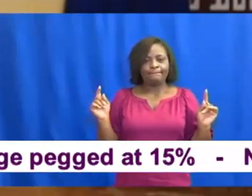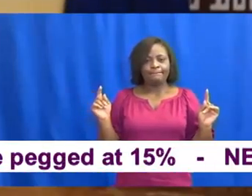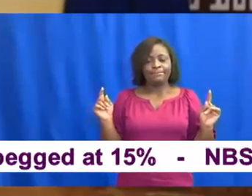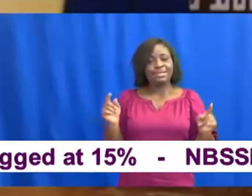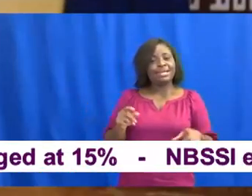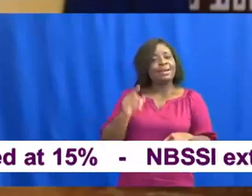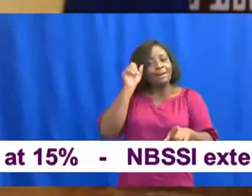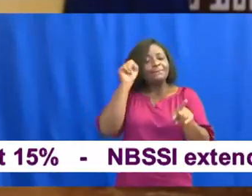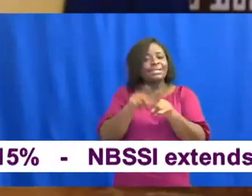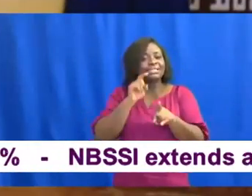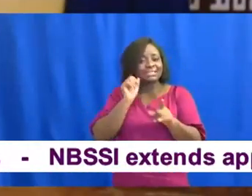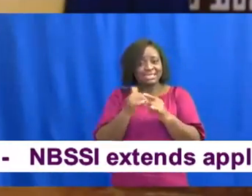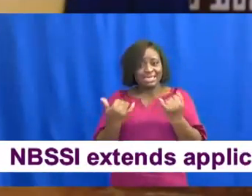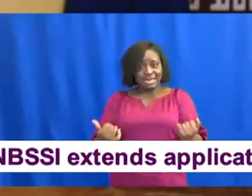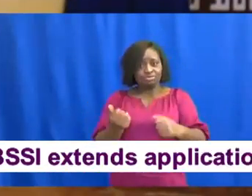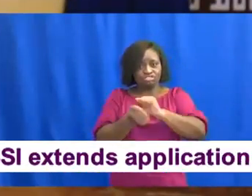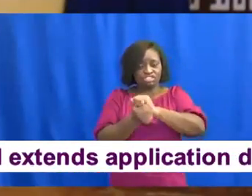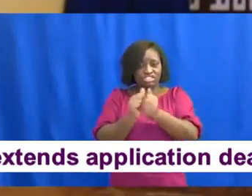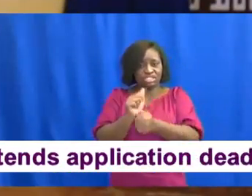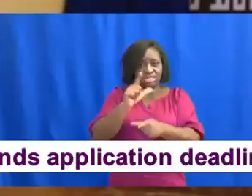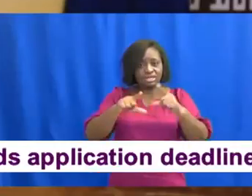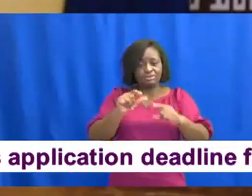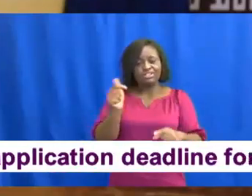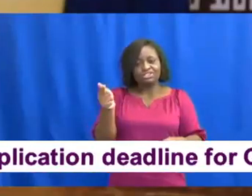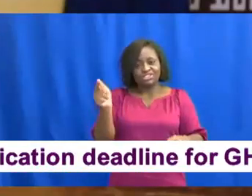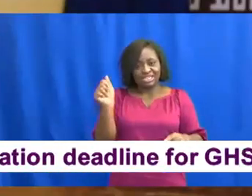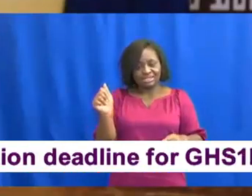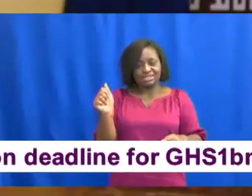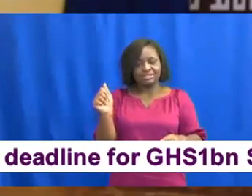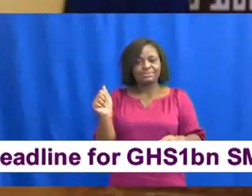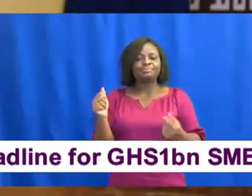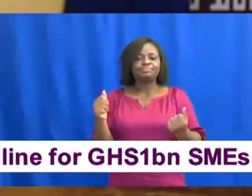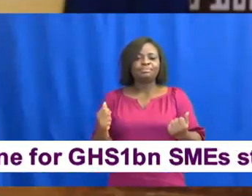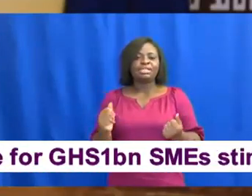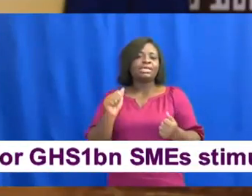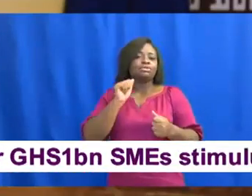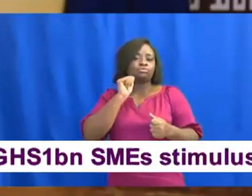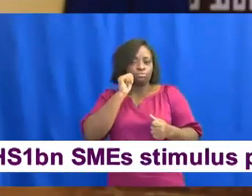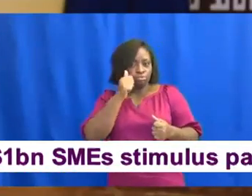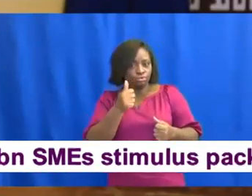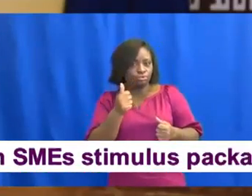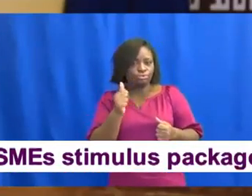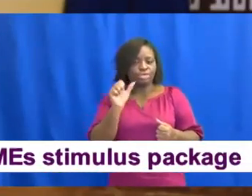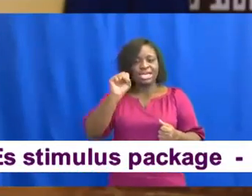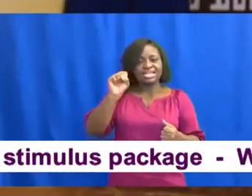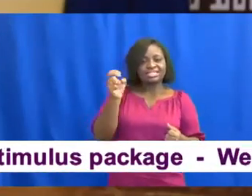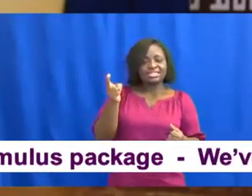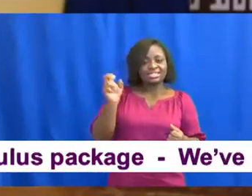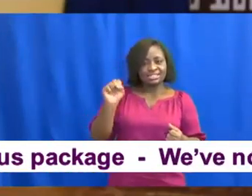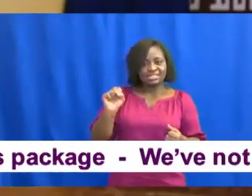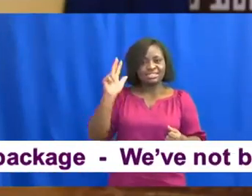anya mi me keje wo wo SHS3B e baya school kasi no ji